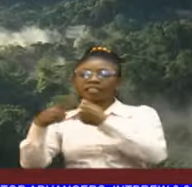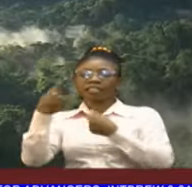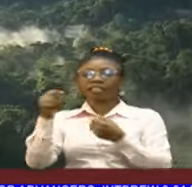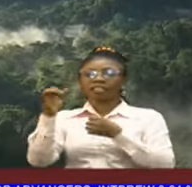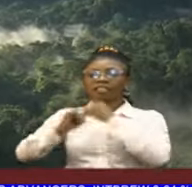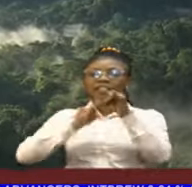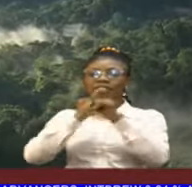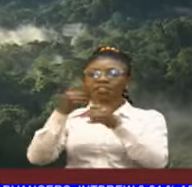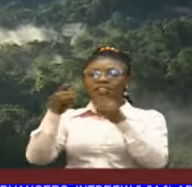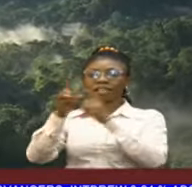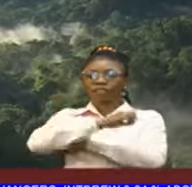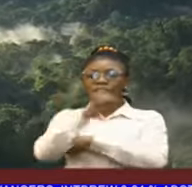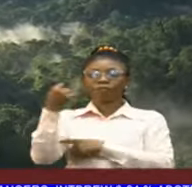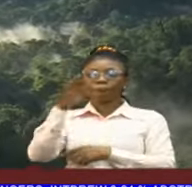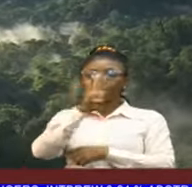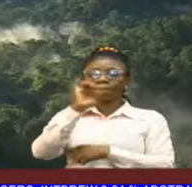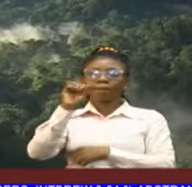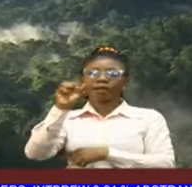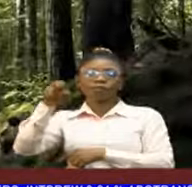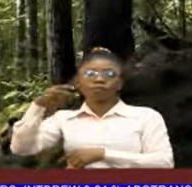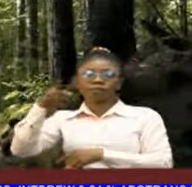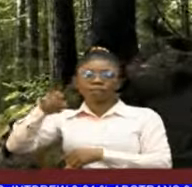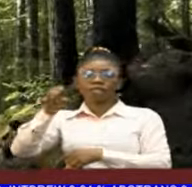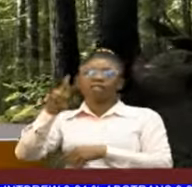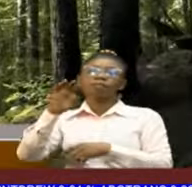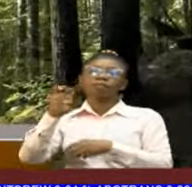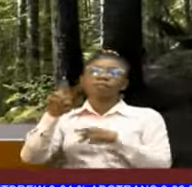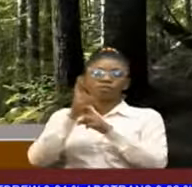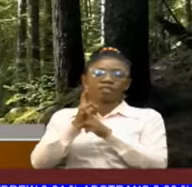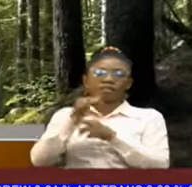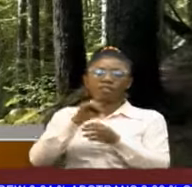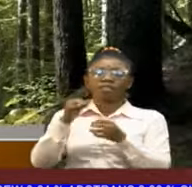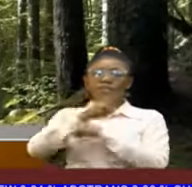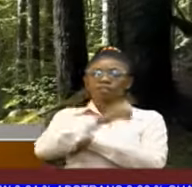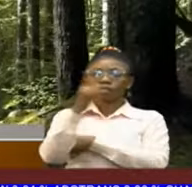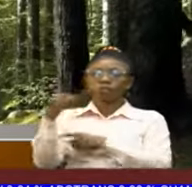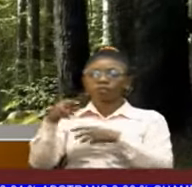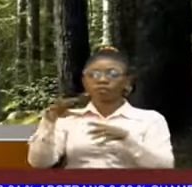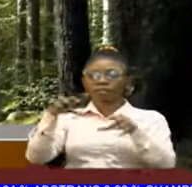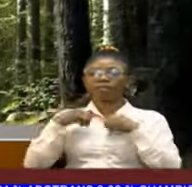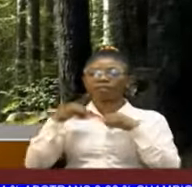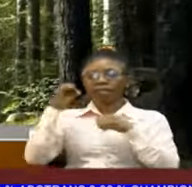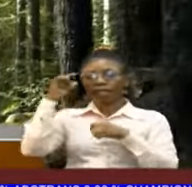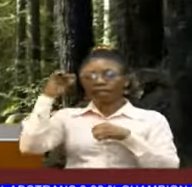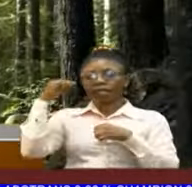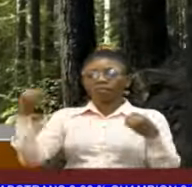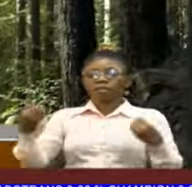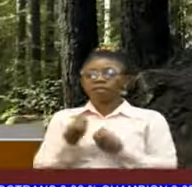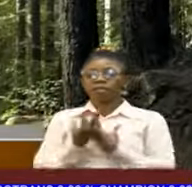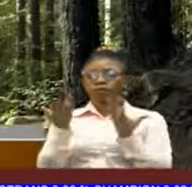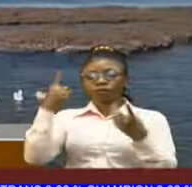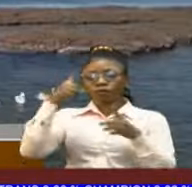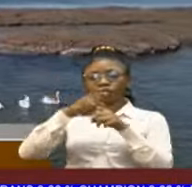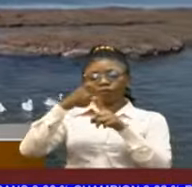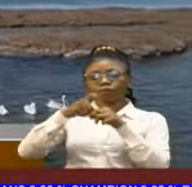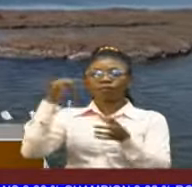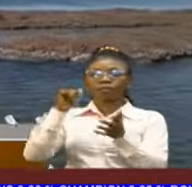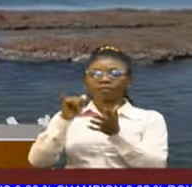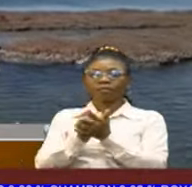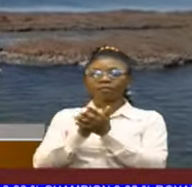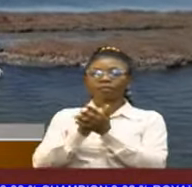Day for Biosphere Reserves is an invitation to take inspiration from the solutions already implemented in these spaces